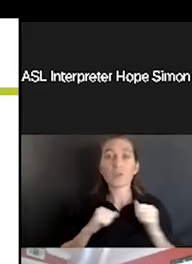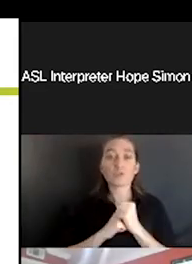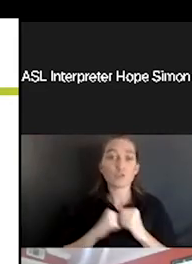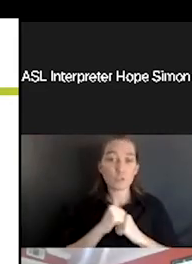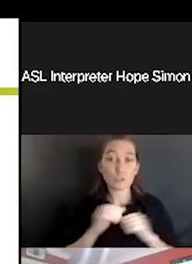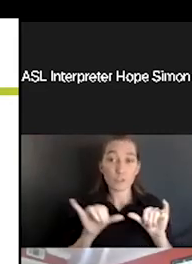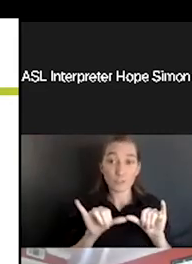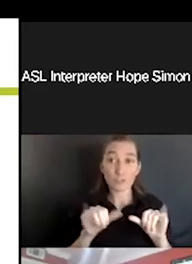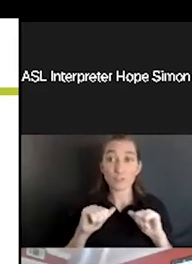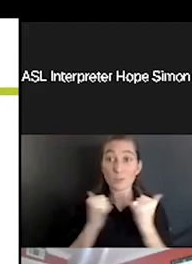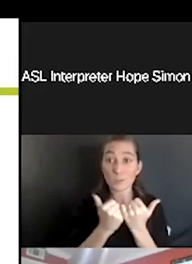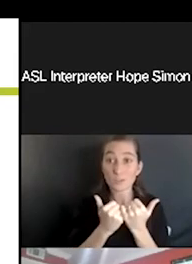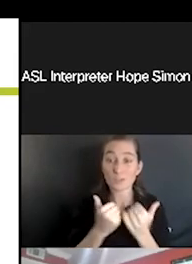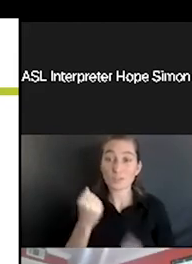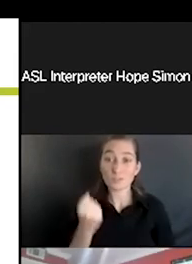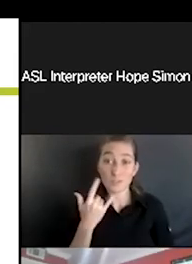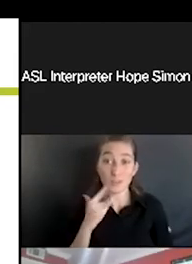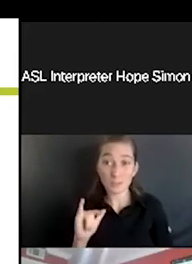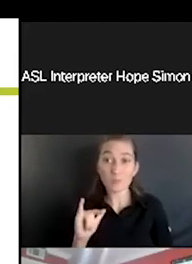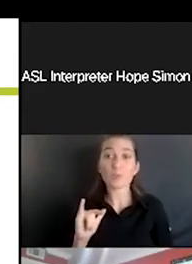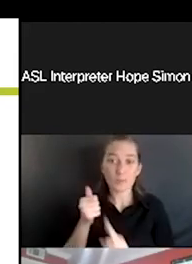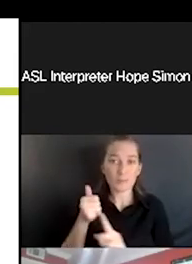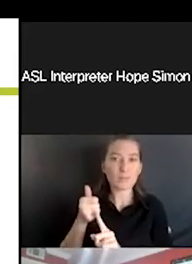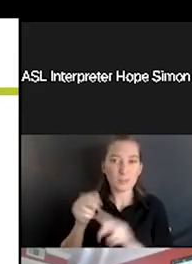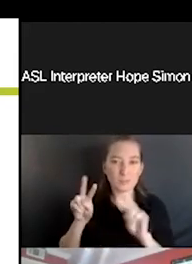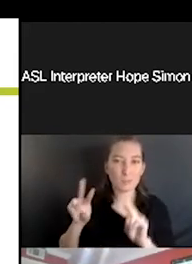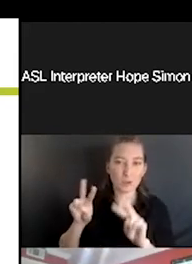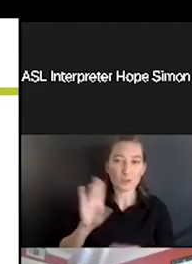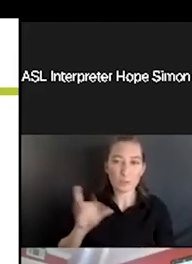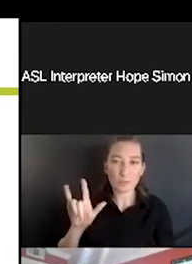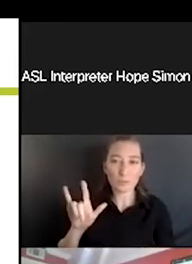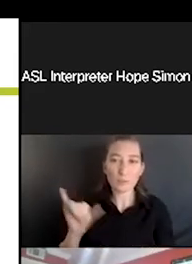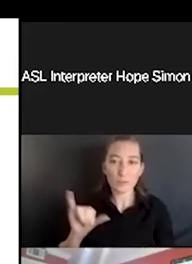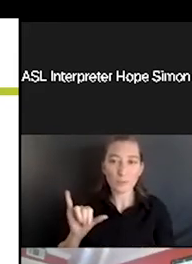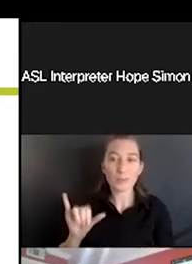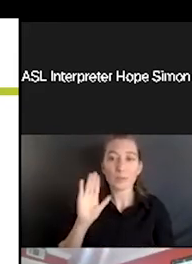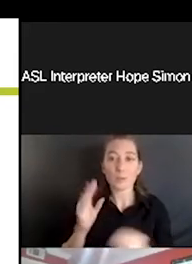California is monitoring this bill and is also providing technical feedback